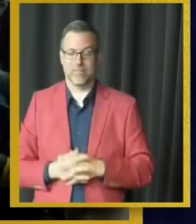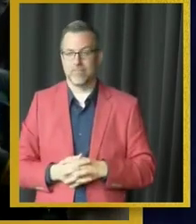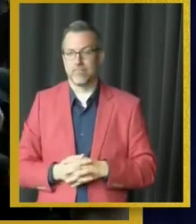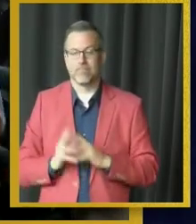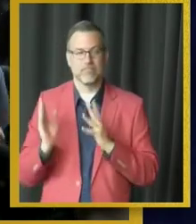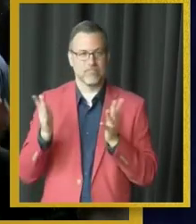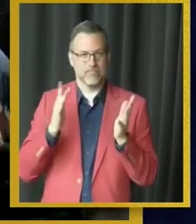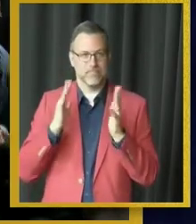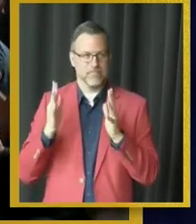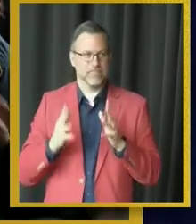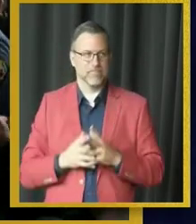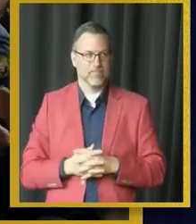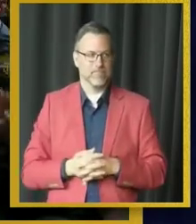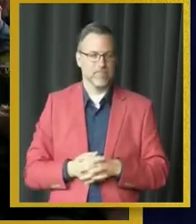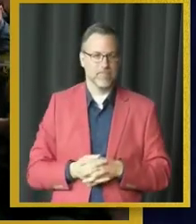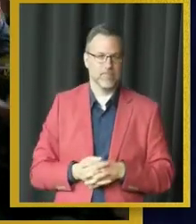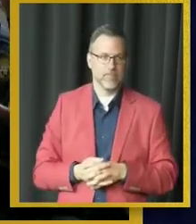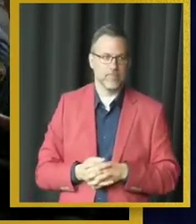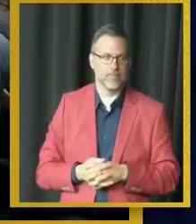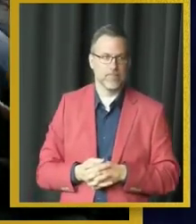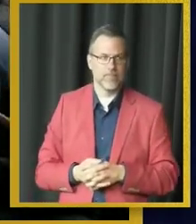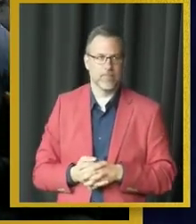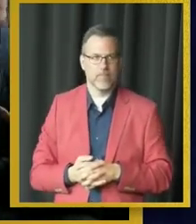And thank you.